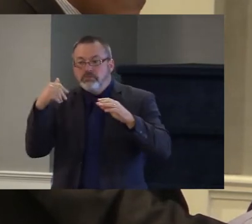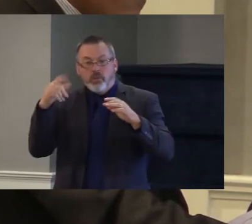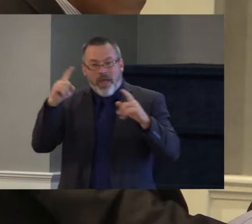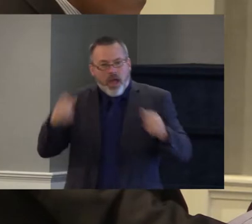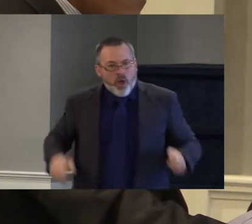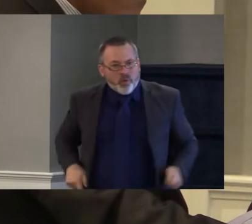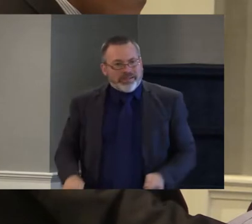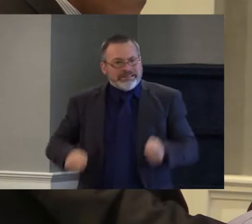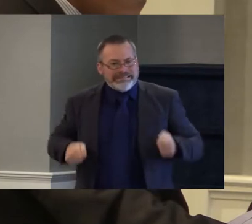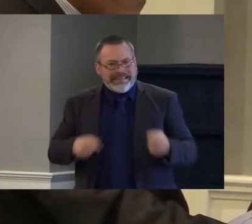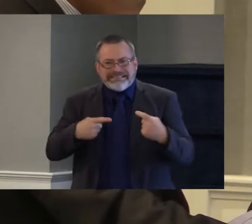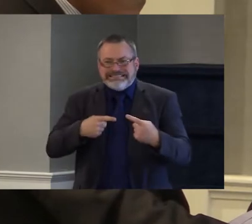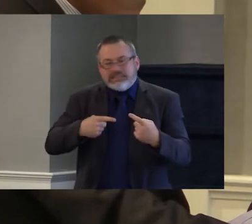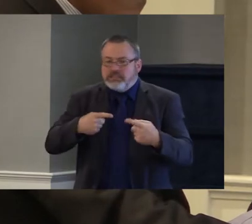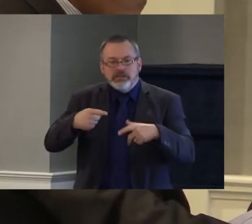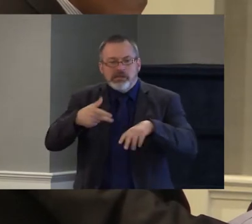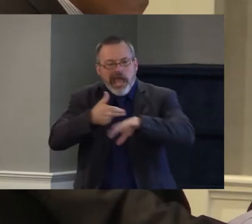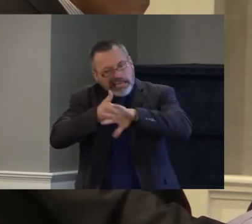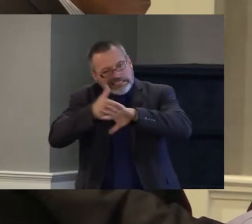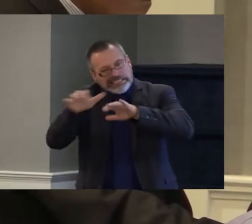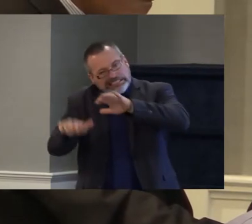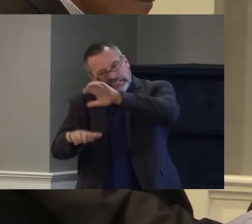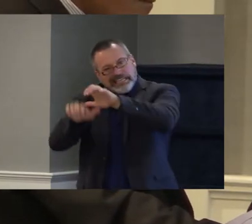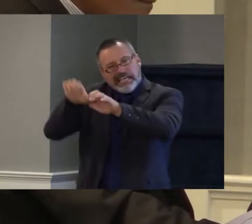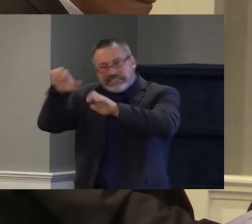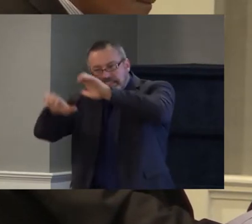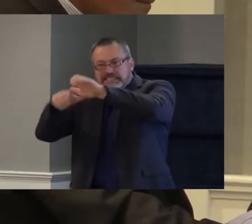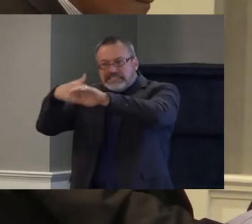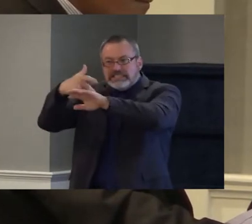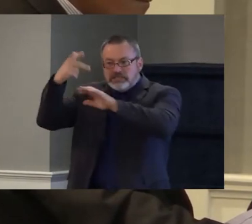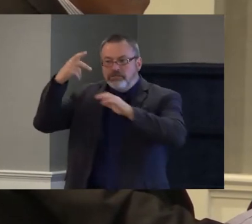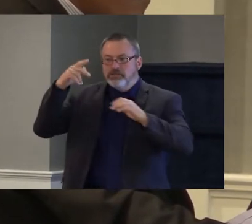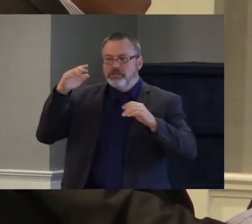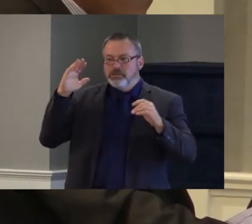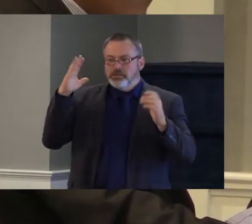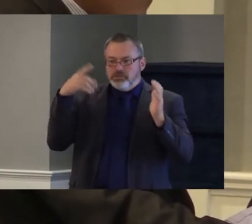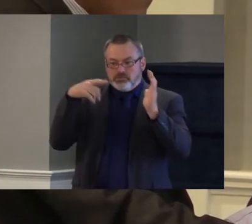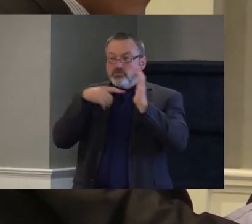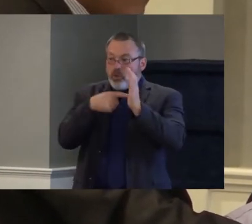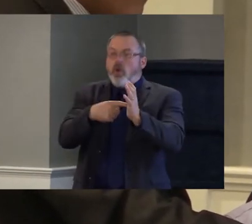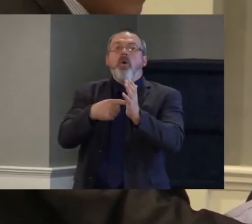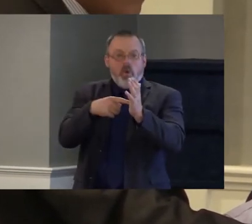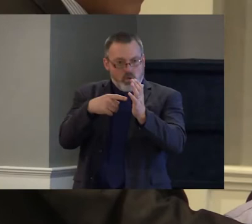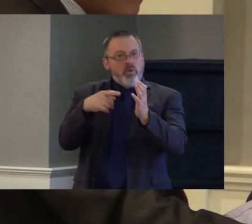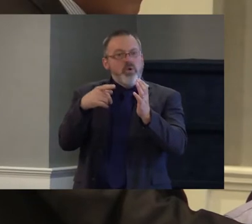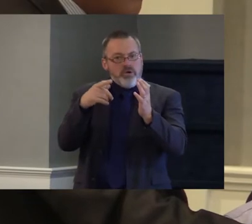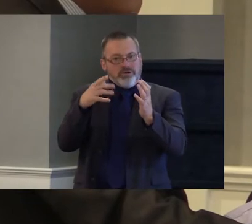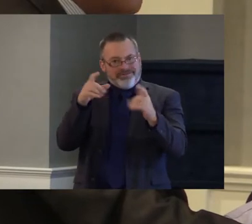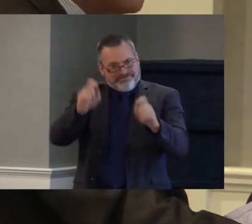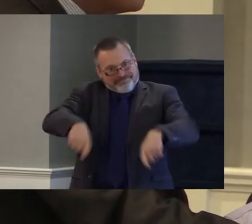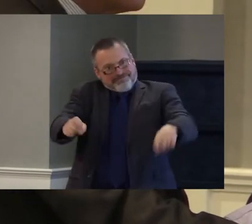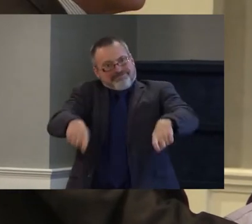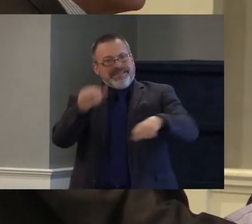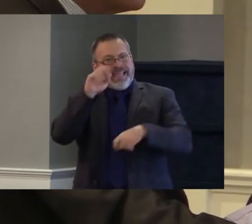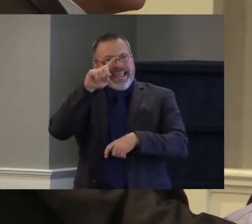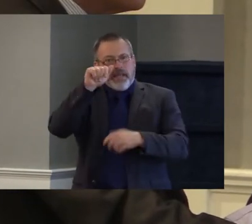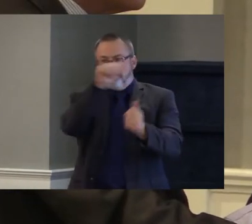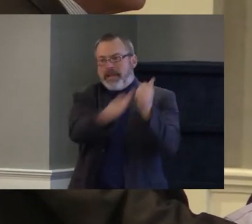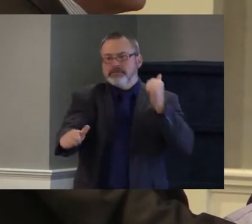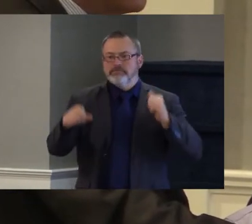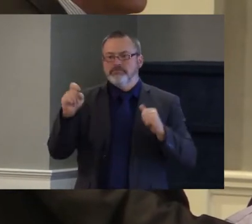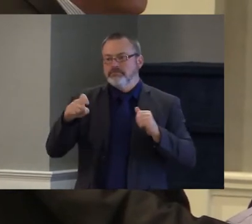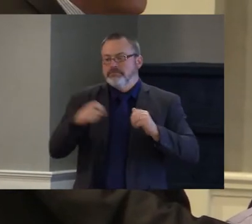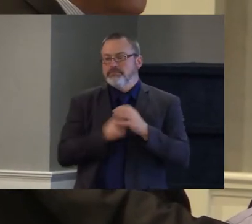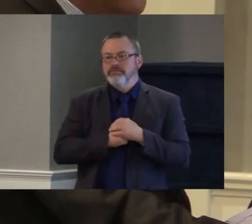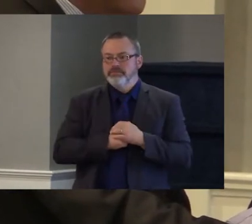of the U.S. Capitol building, demanding the passage of the ADA. Many of the successes of the disability rights